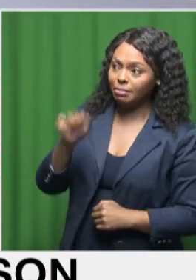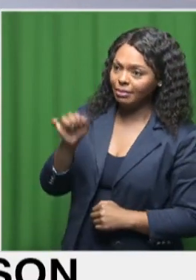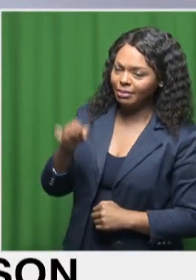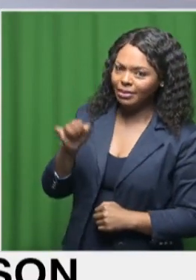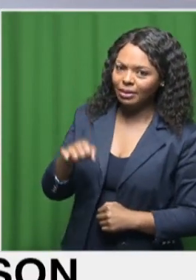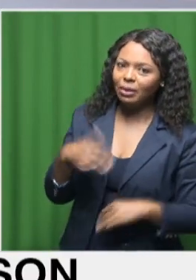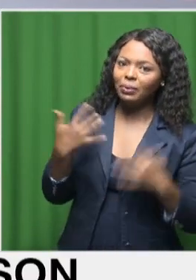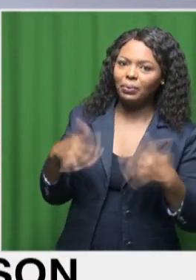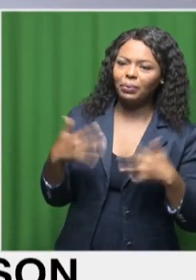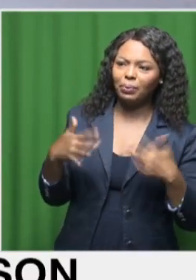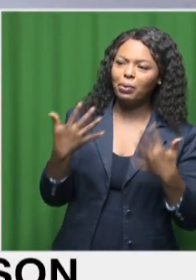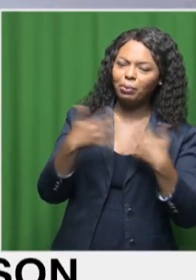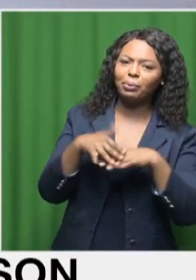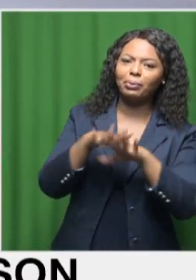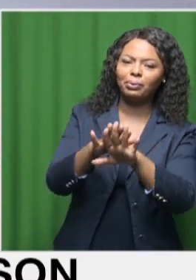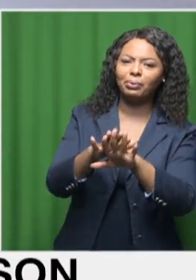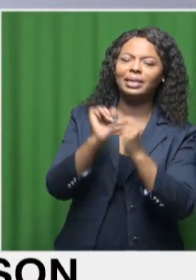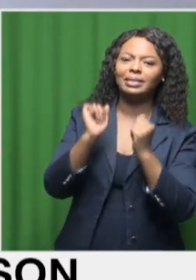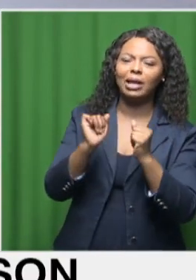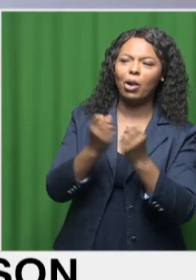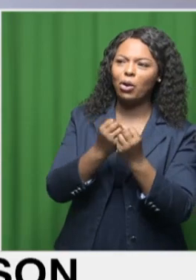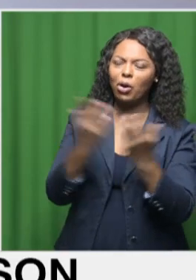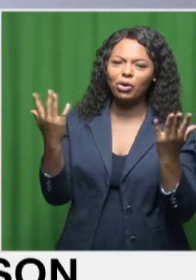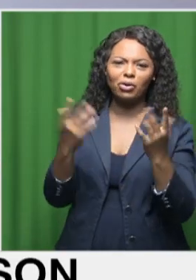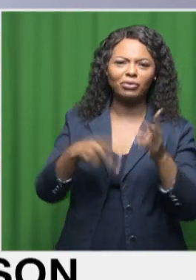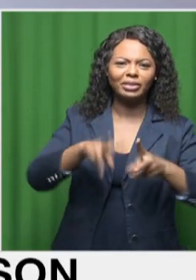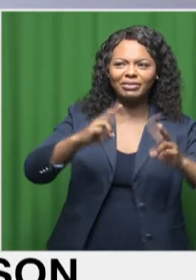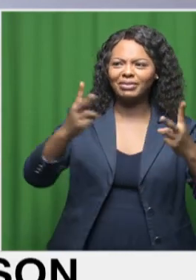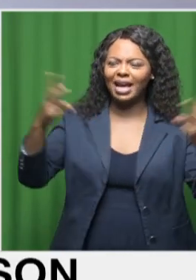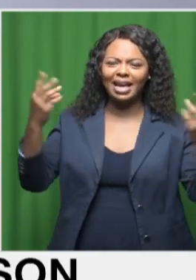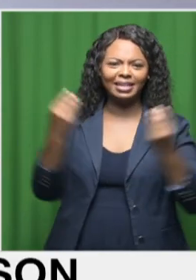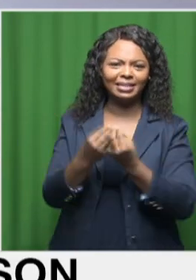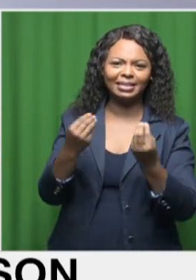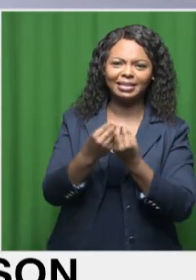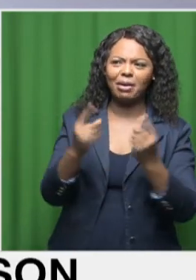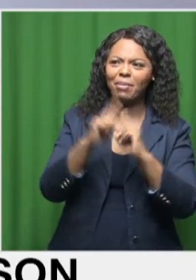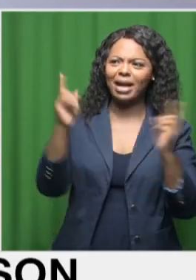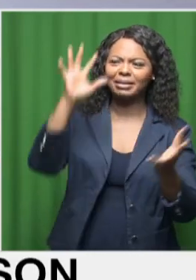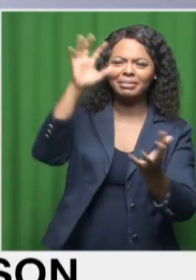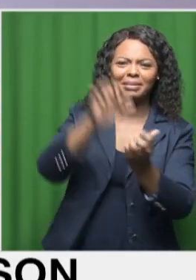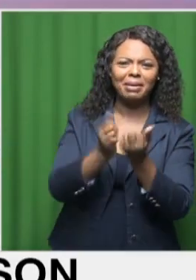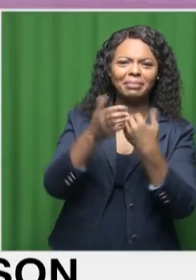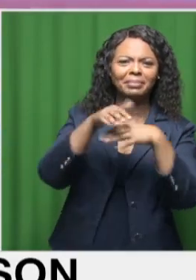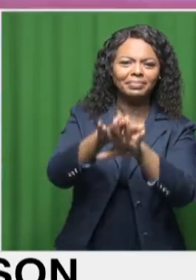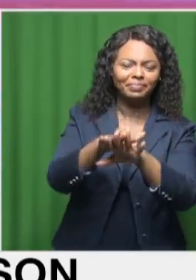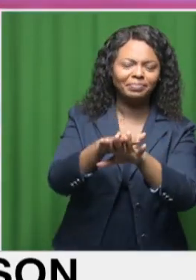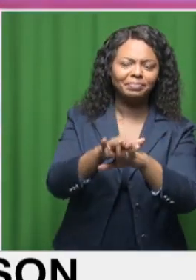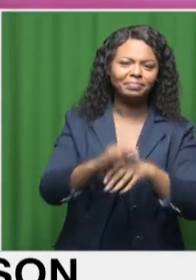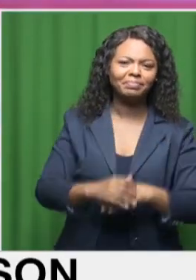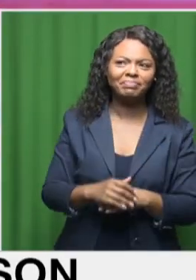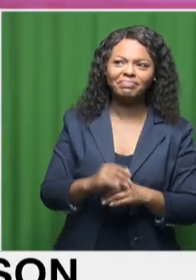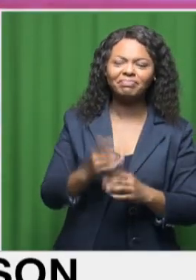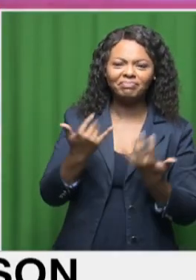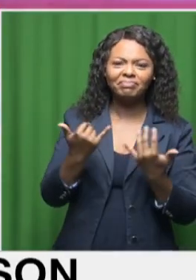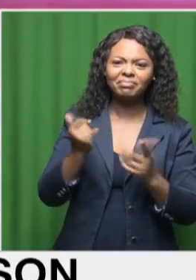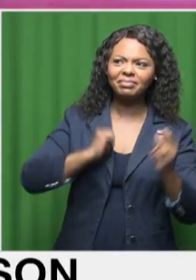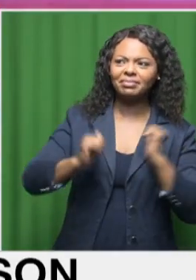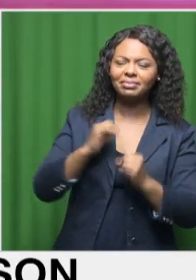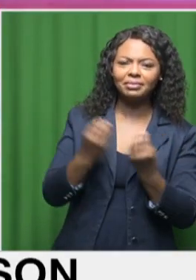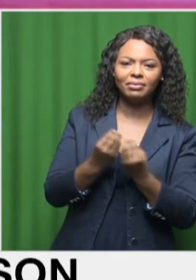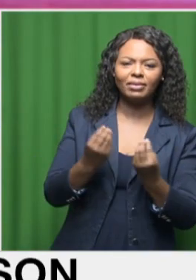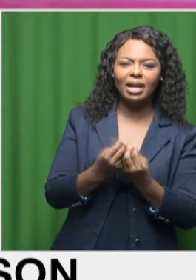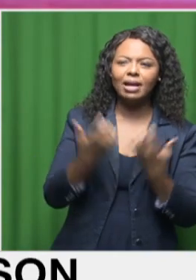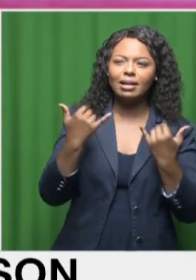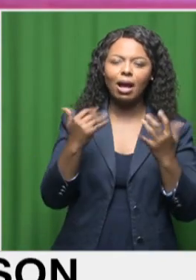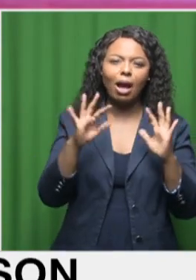a reincarnation of Gibson Kente in so many different forms, especially in the creative space. So what do you have planned to